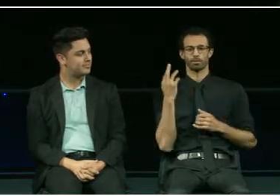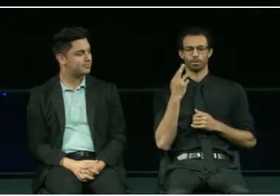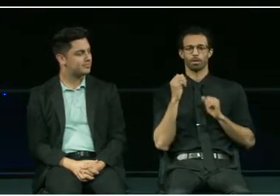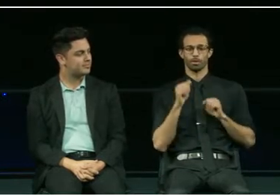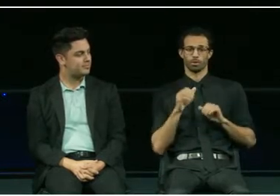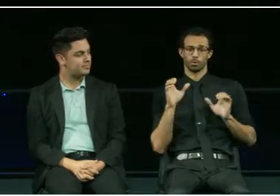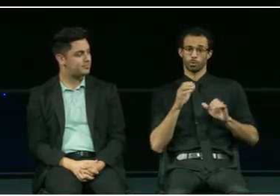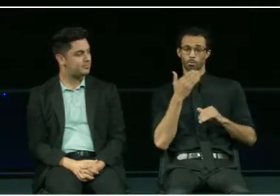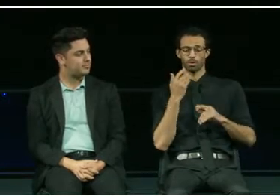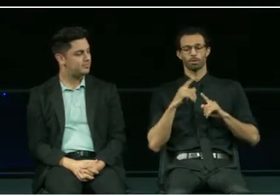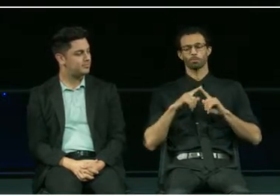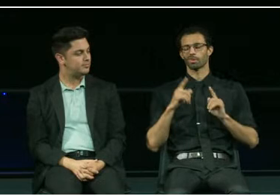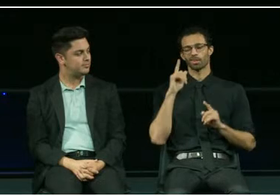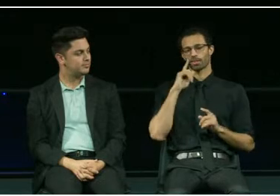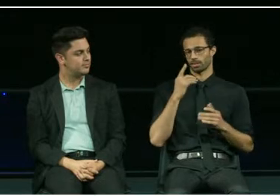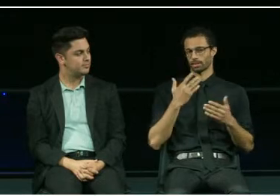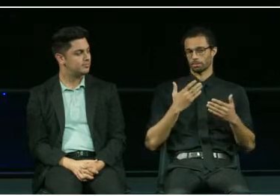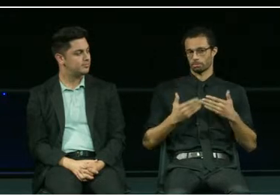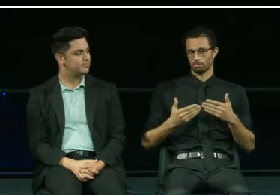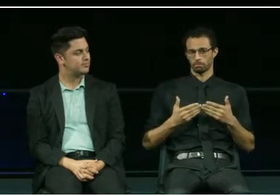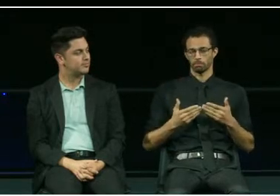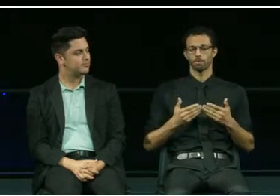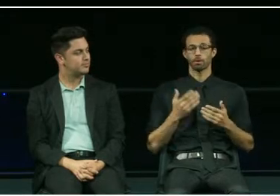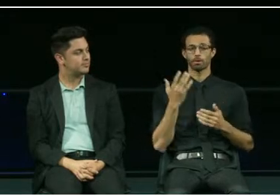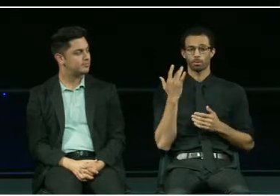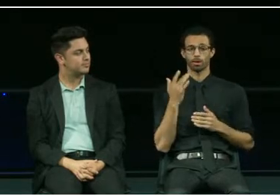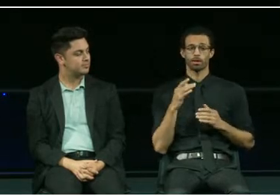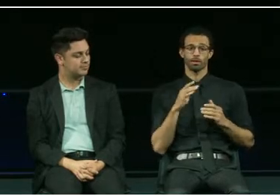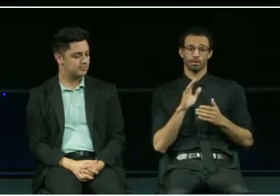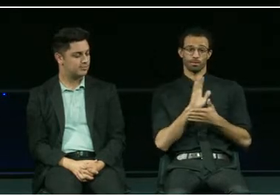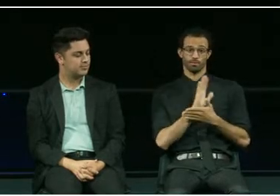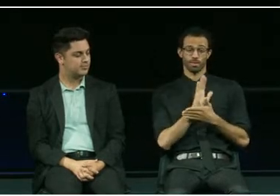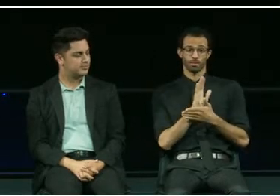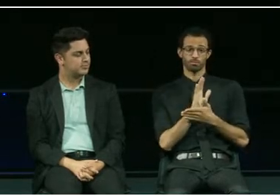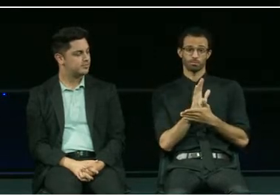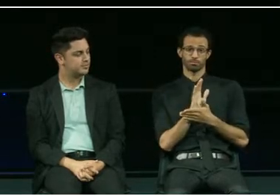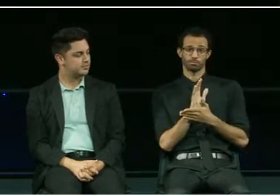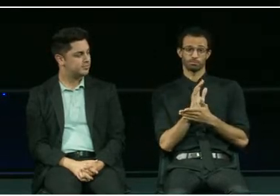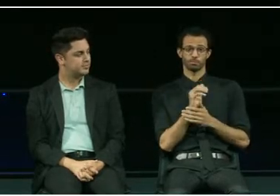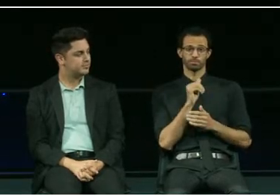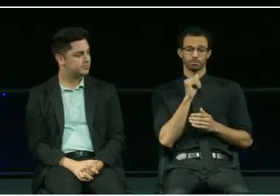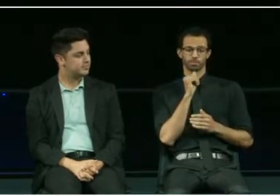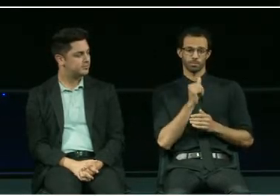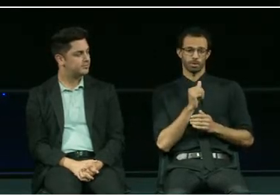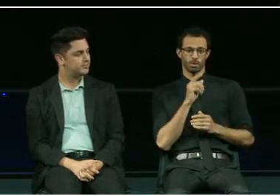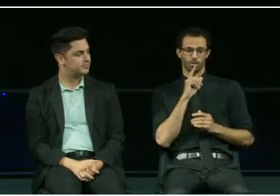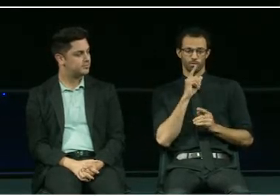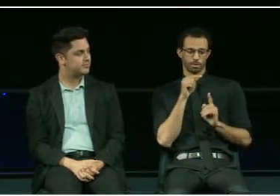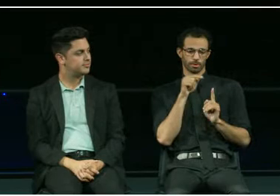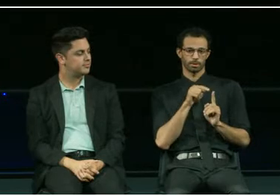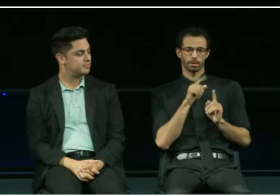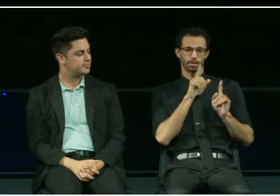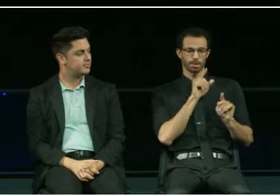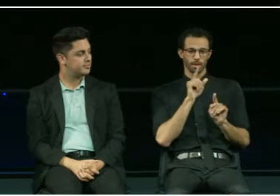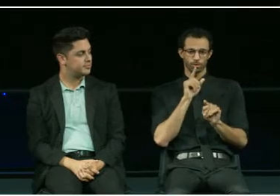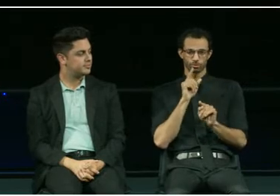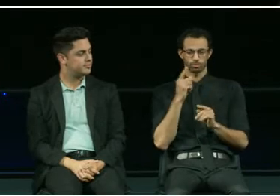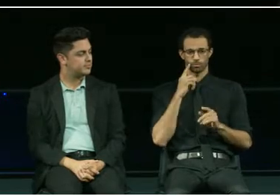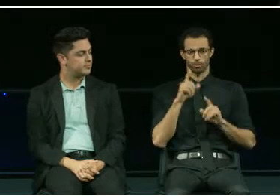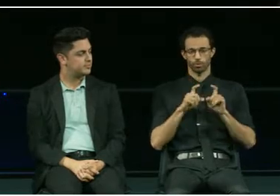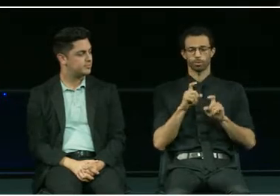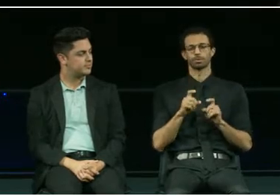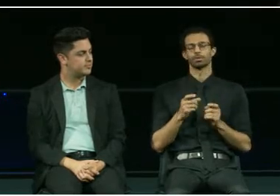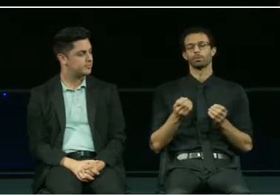it mattered, because I think the film is more, less about the answers to the specific questions and more about